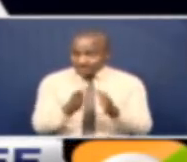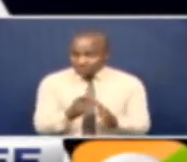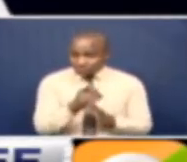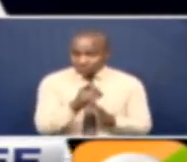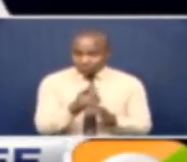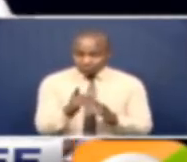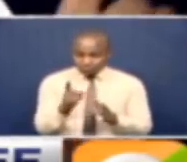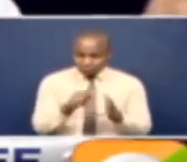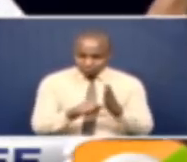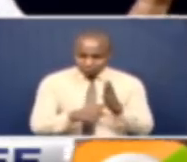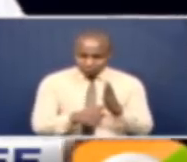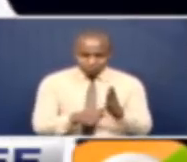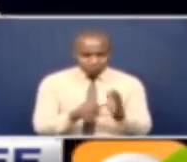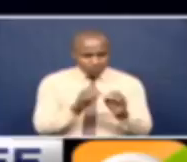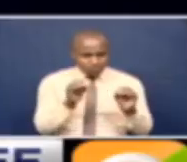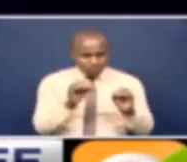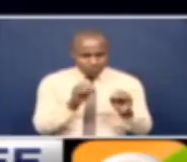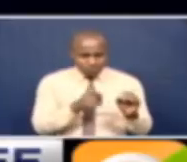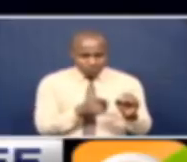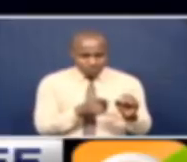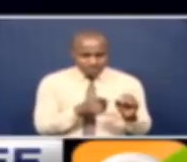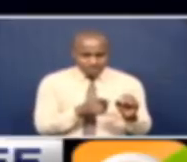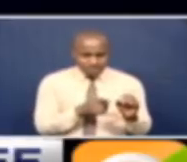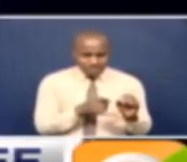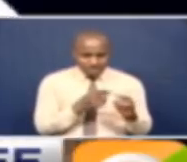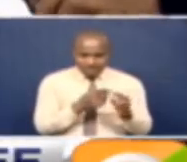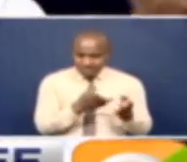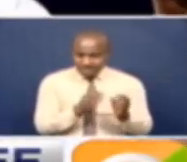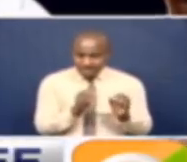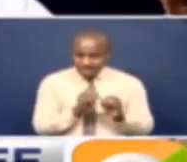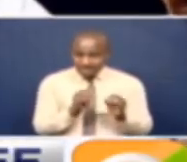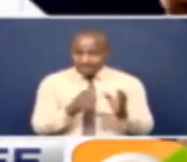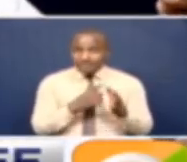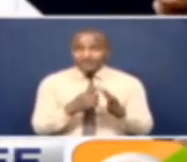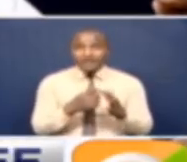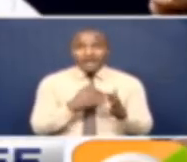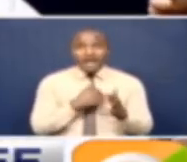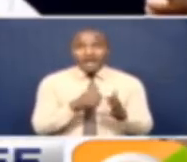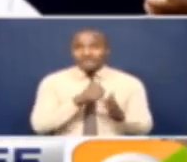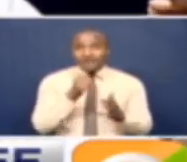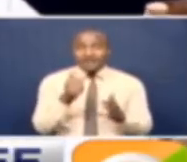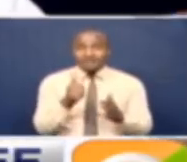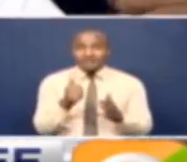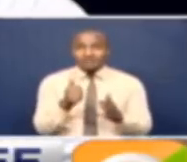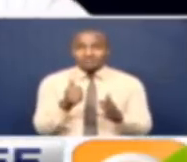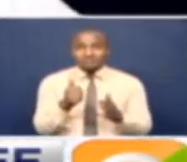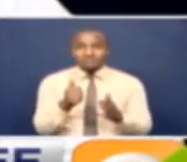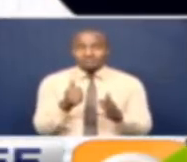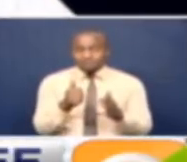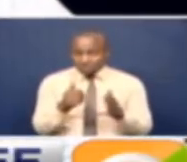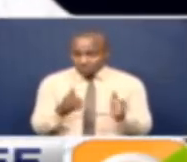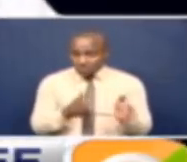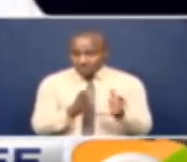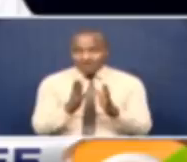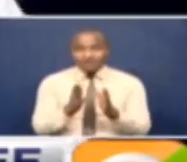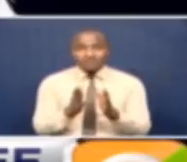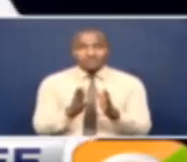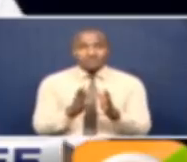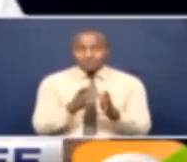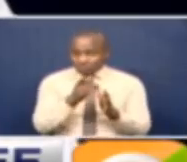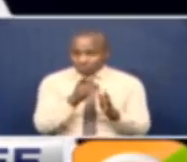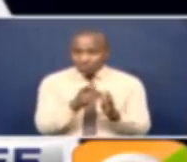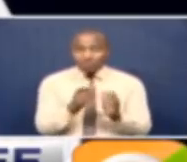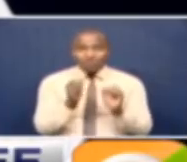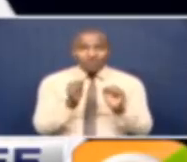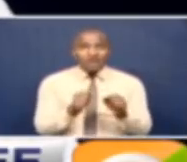system does not identify you through a biometric system, there is an alphanumeric alternative for you to be able to enter